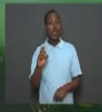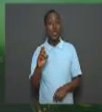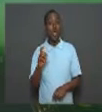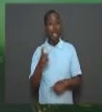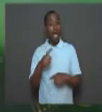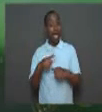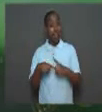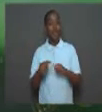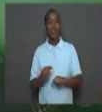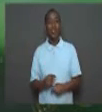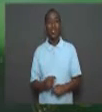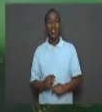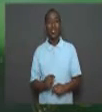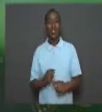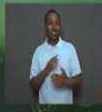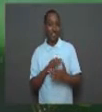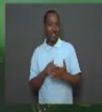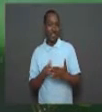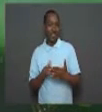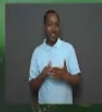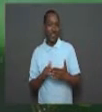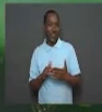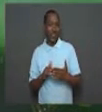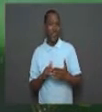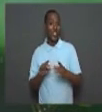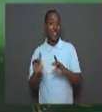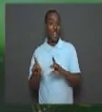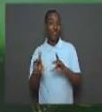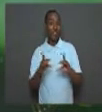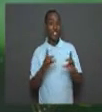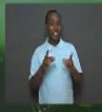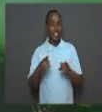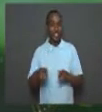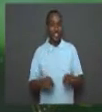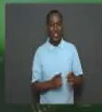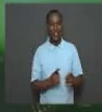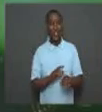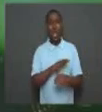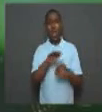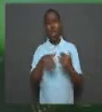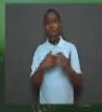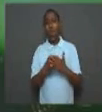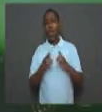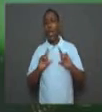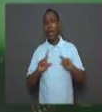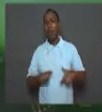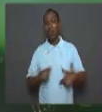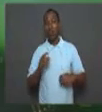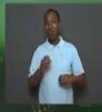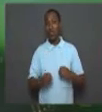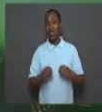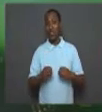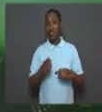He started to create a classification system for all the living organisms